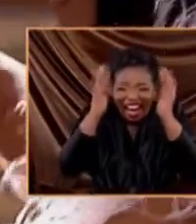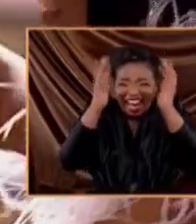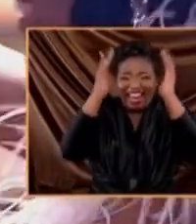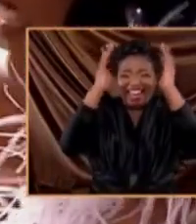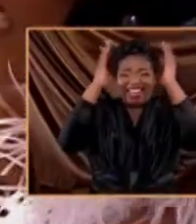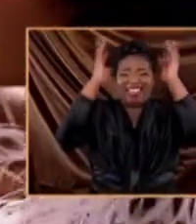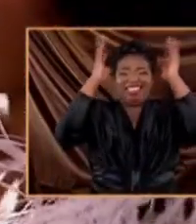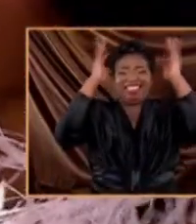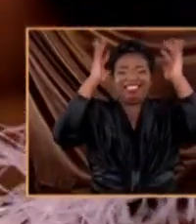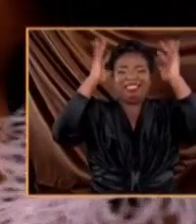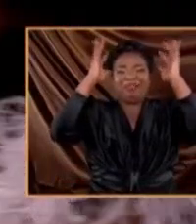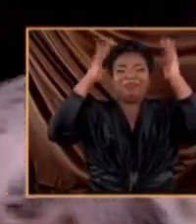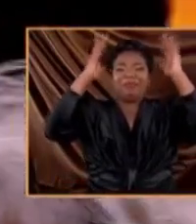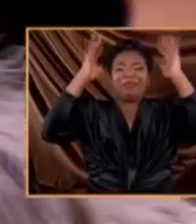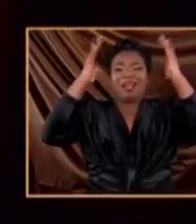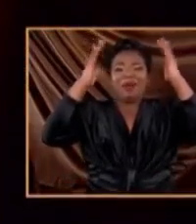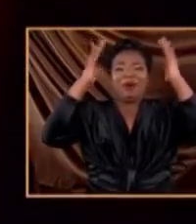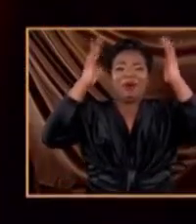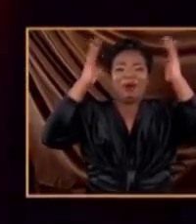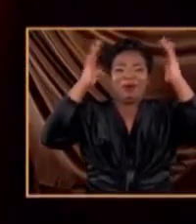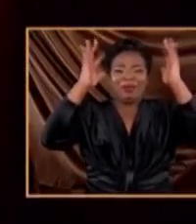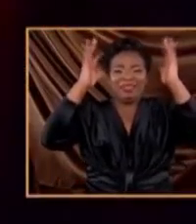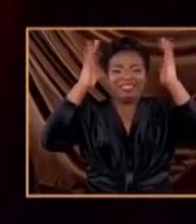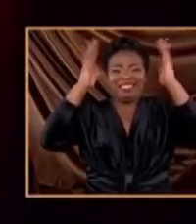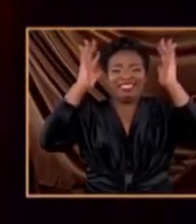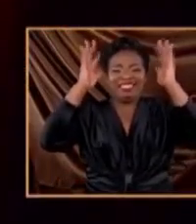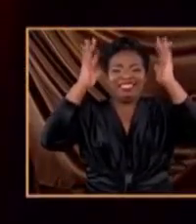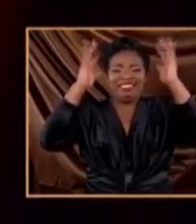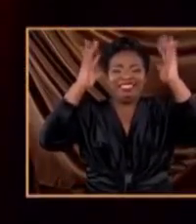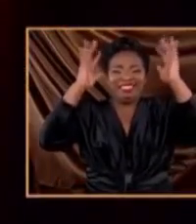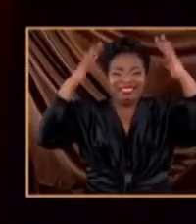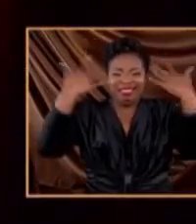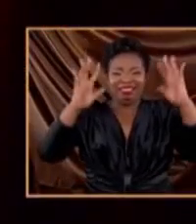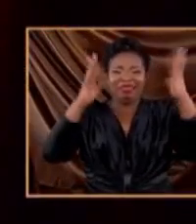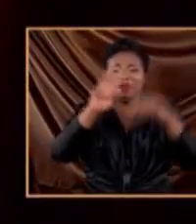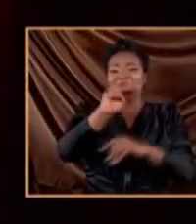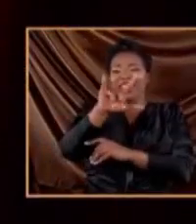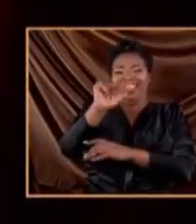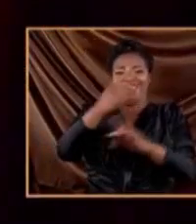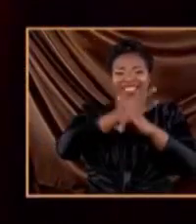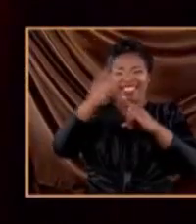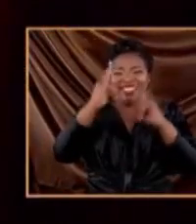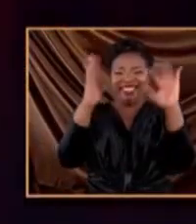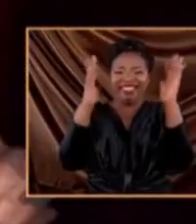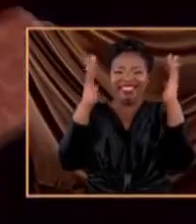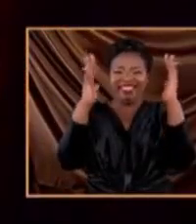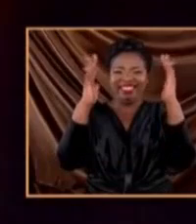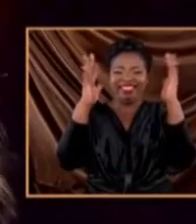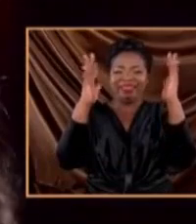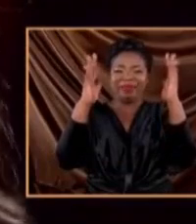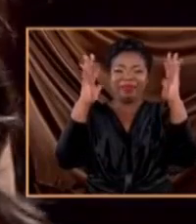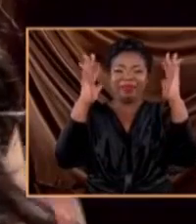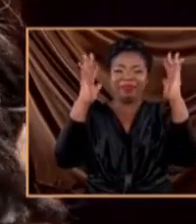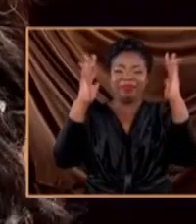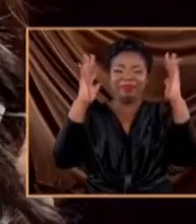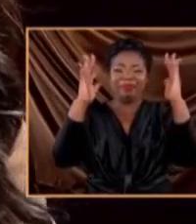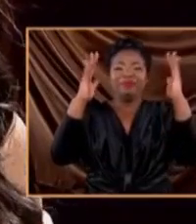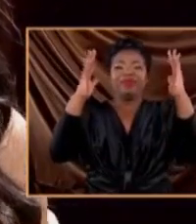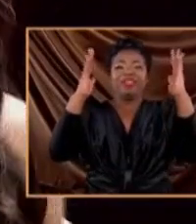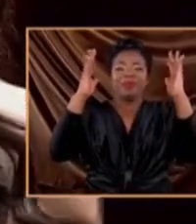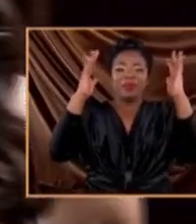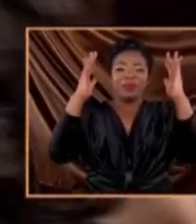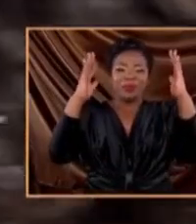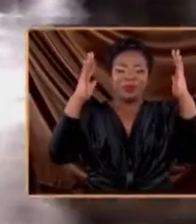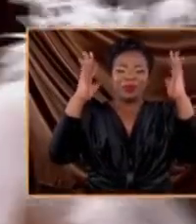SABC for having sign language interpretation in their own news broadcasting. But that should not only be limited to those